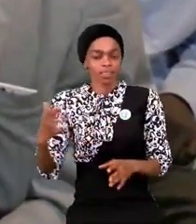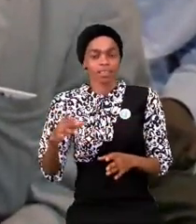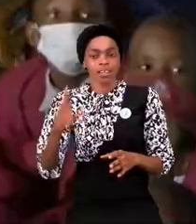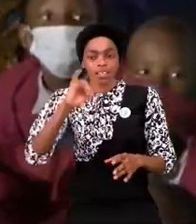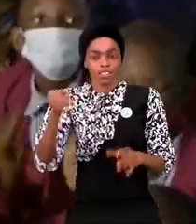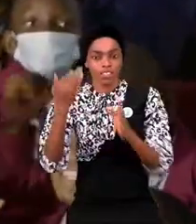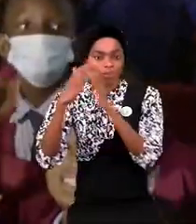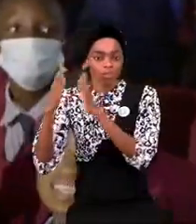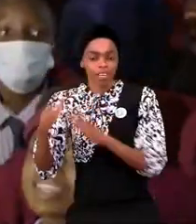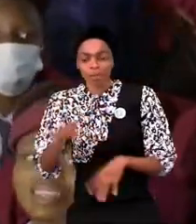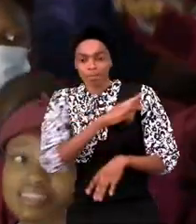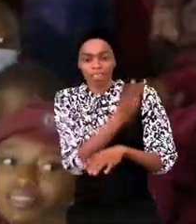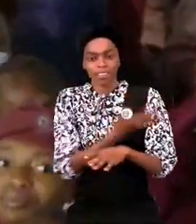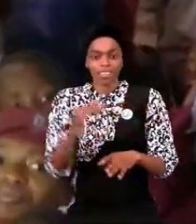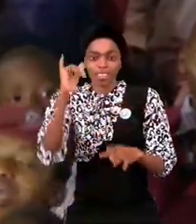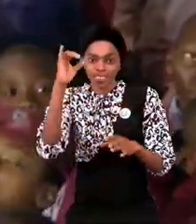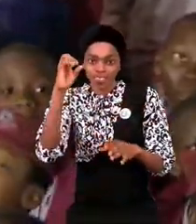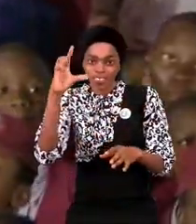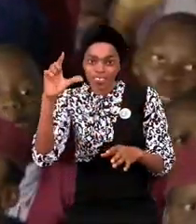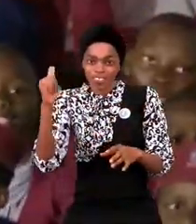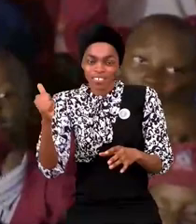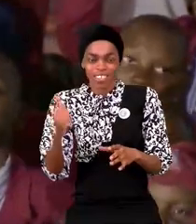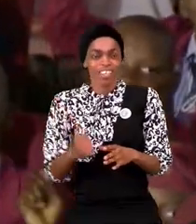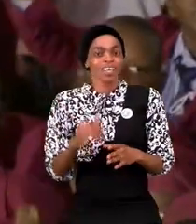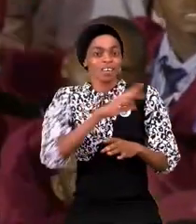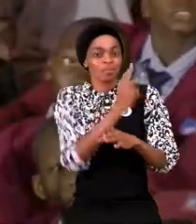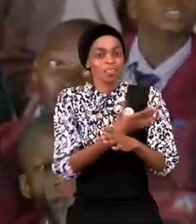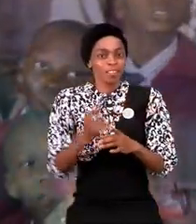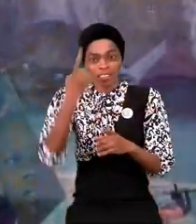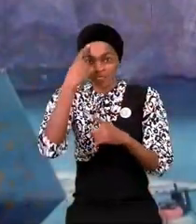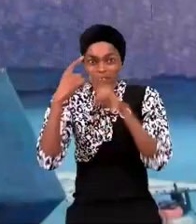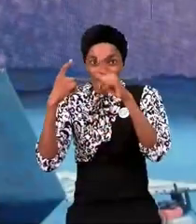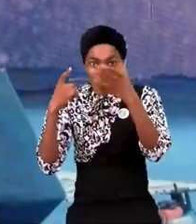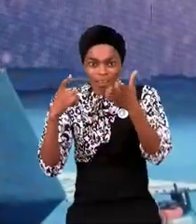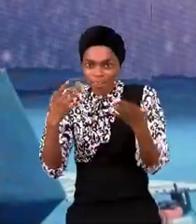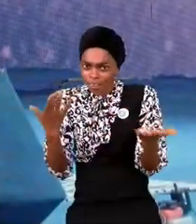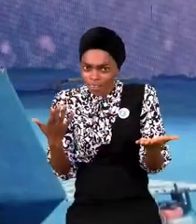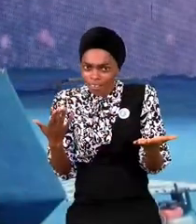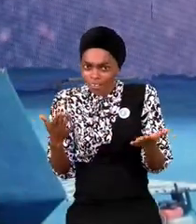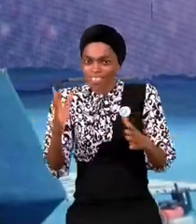online, over the radio, over the television.